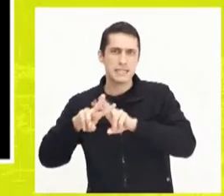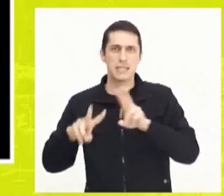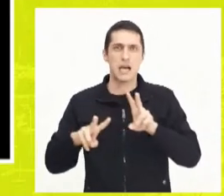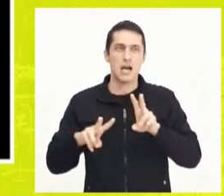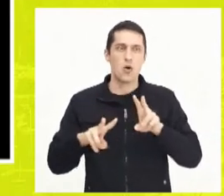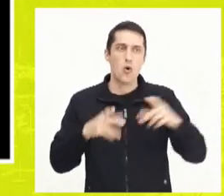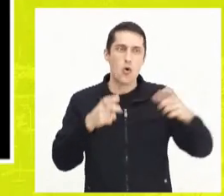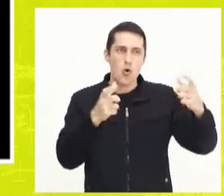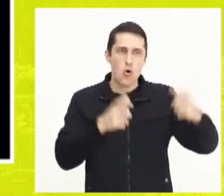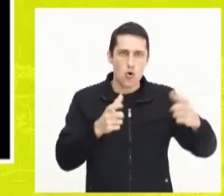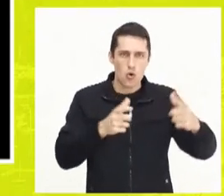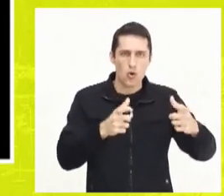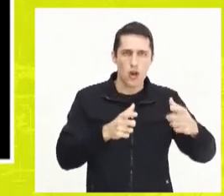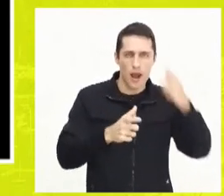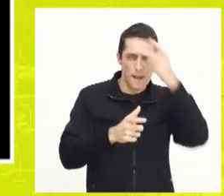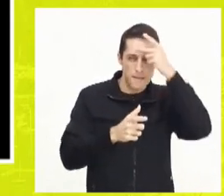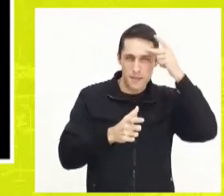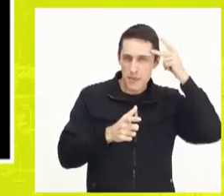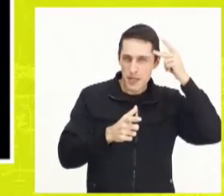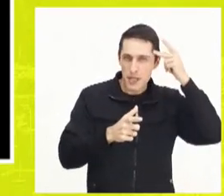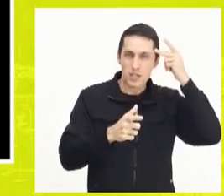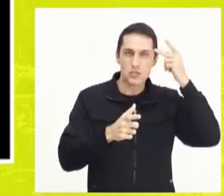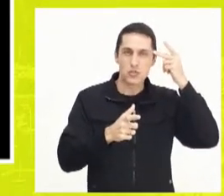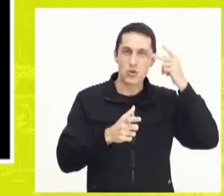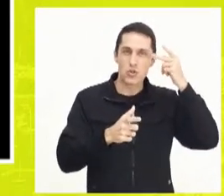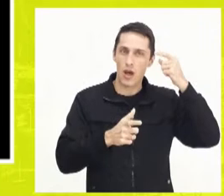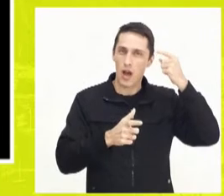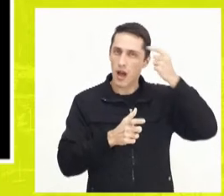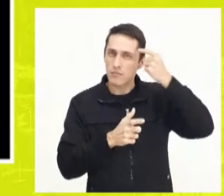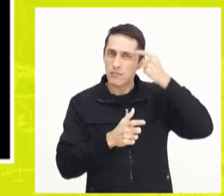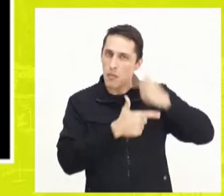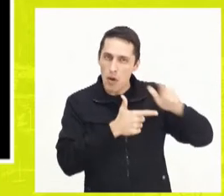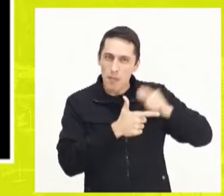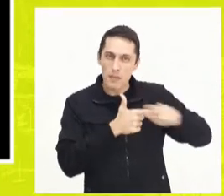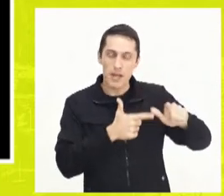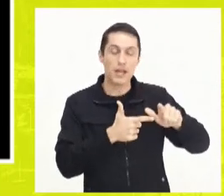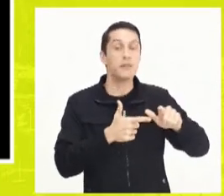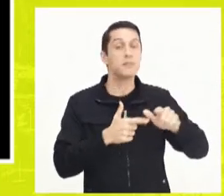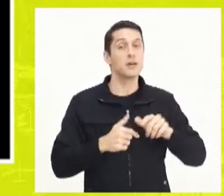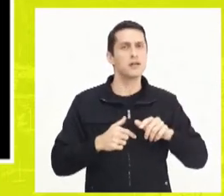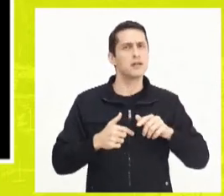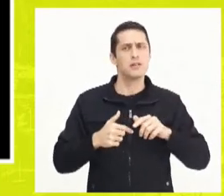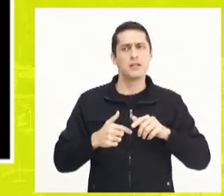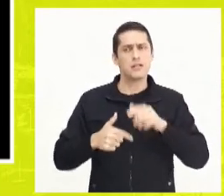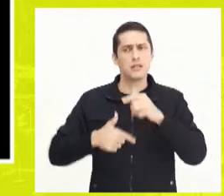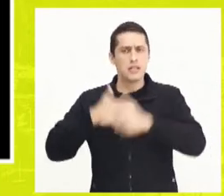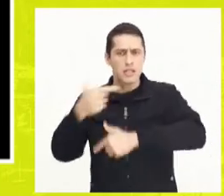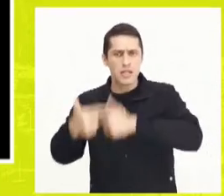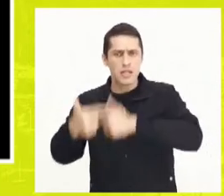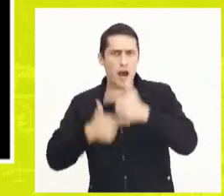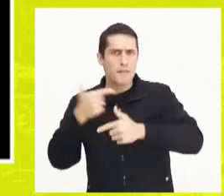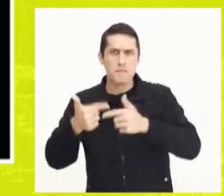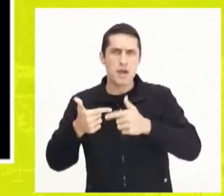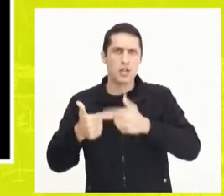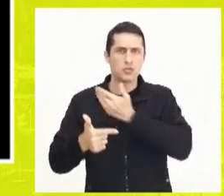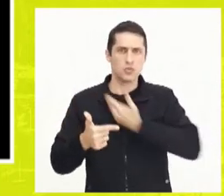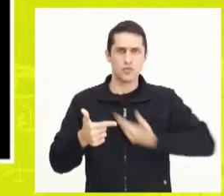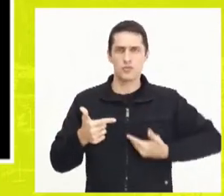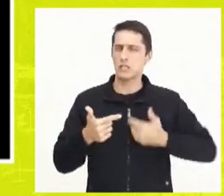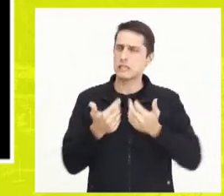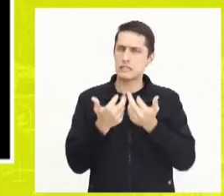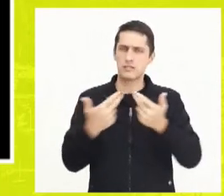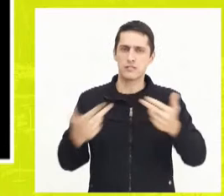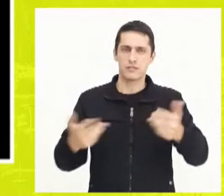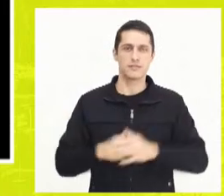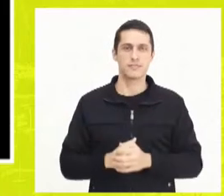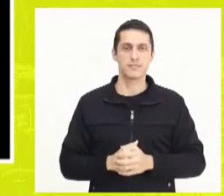maybe in sanatorius or in prisons jail and so on and